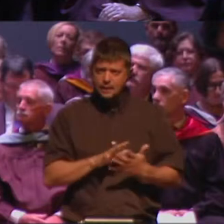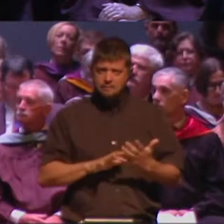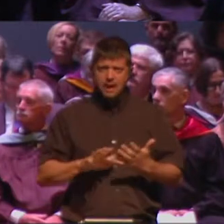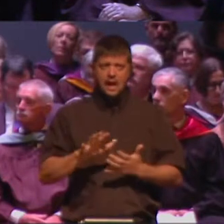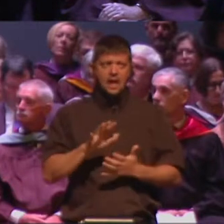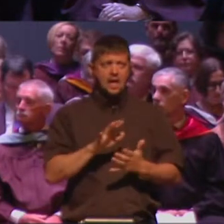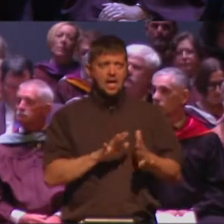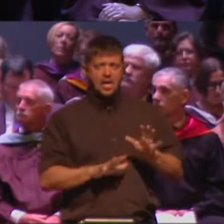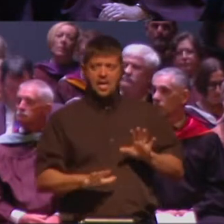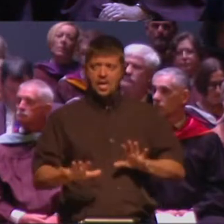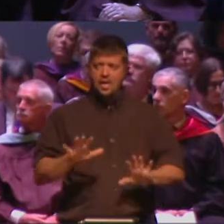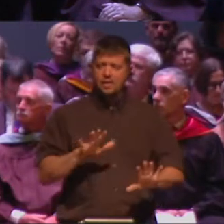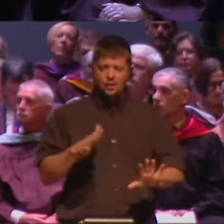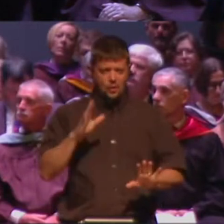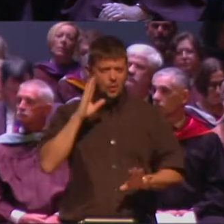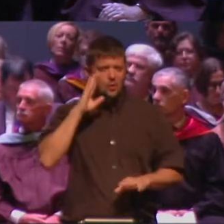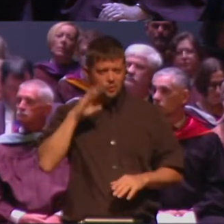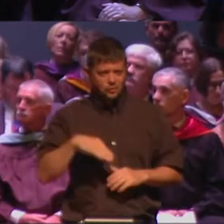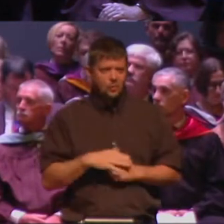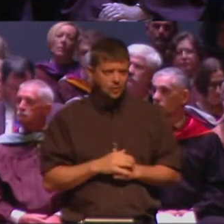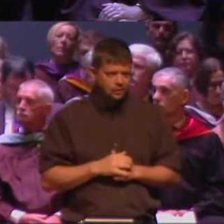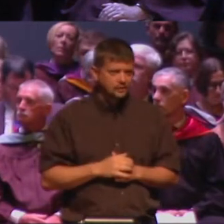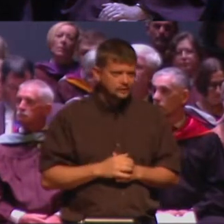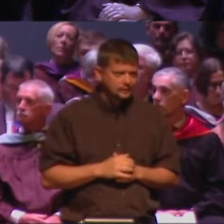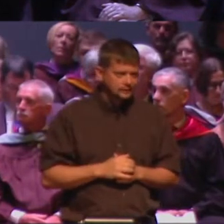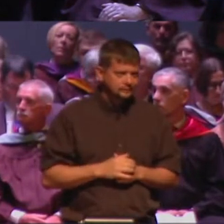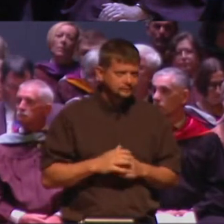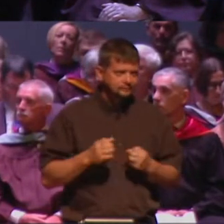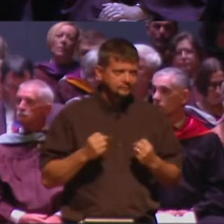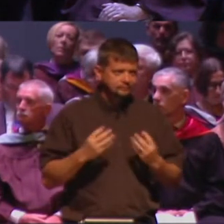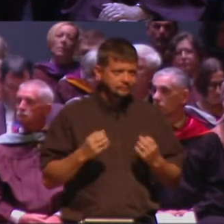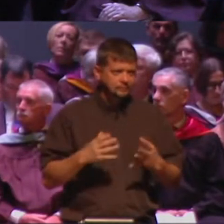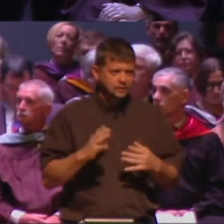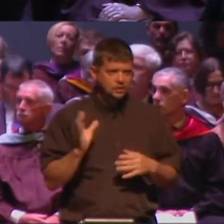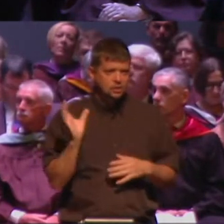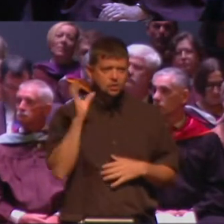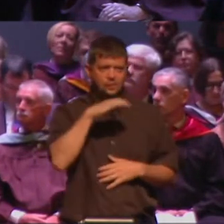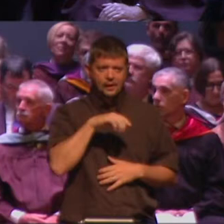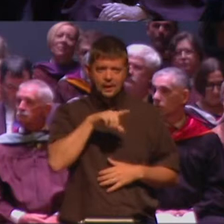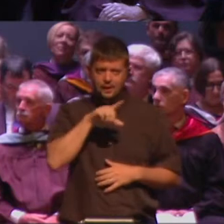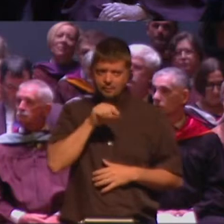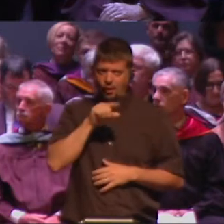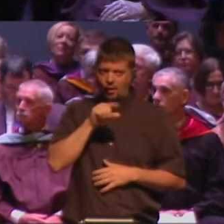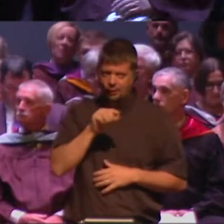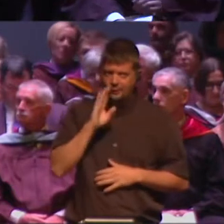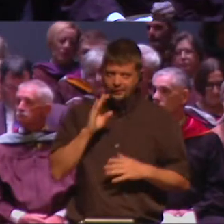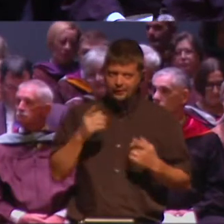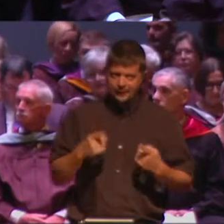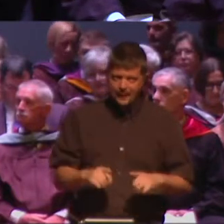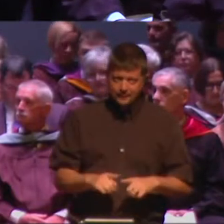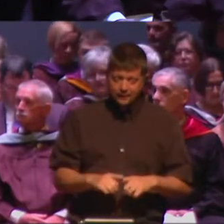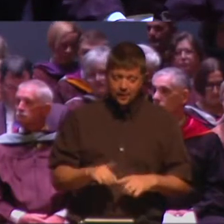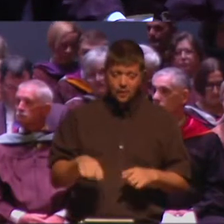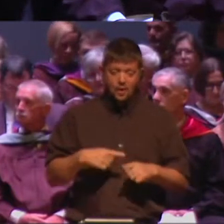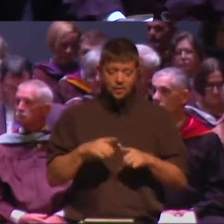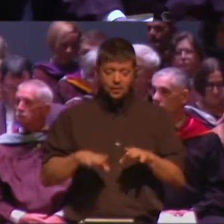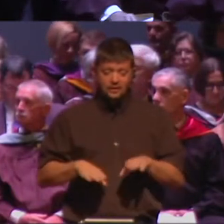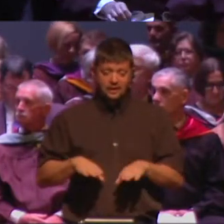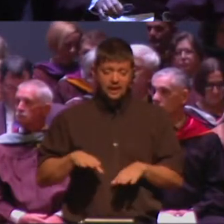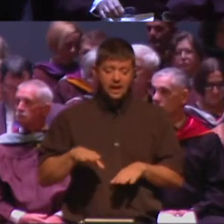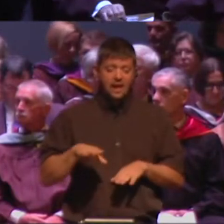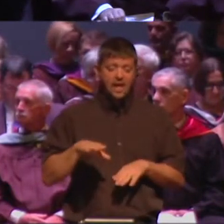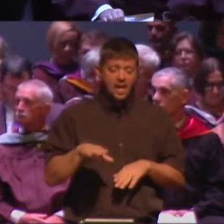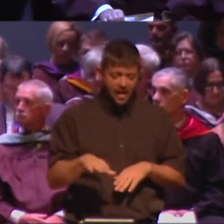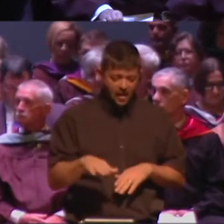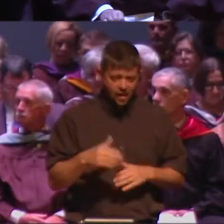know. You'll get mixed up with many strange birds as you go. So be sure when you step with great